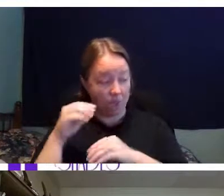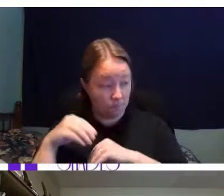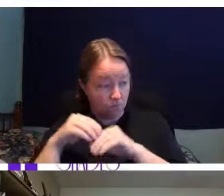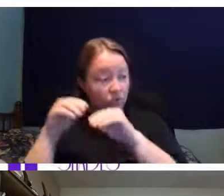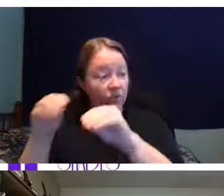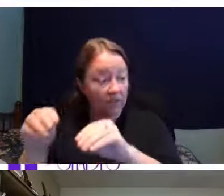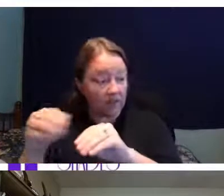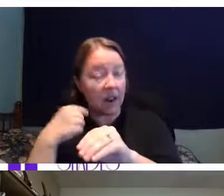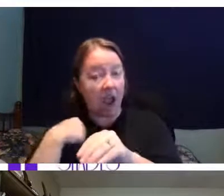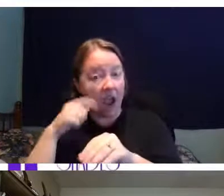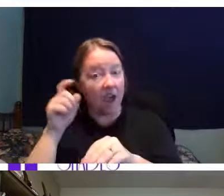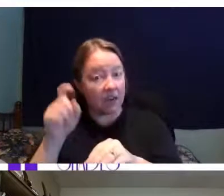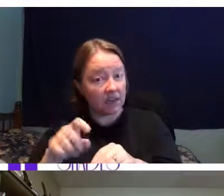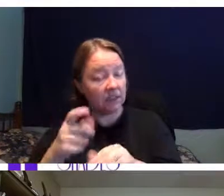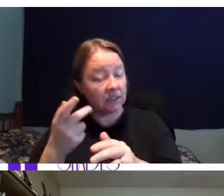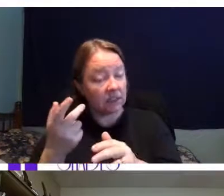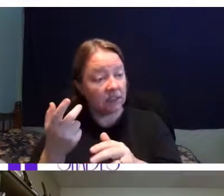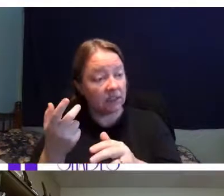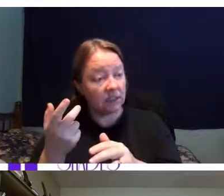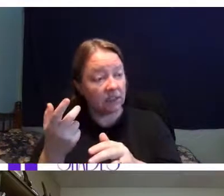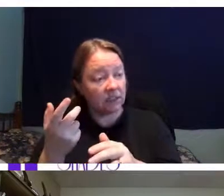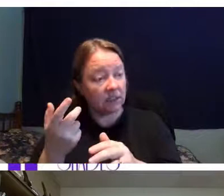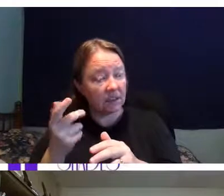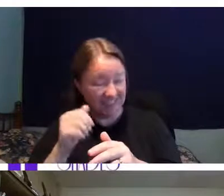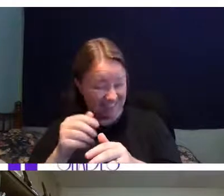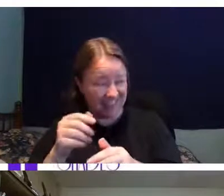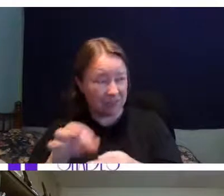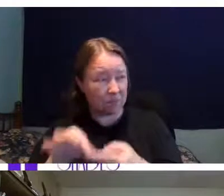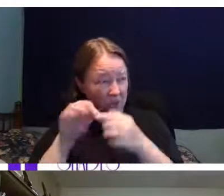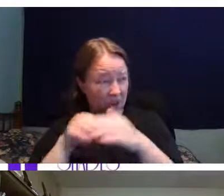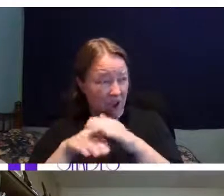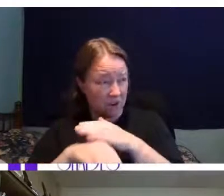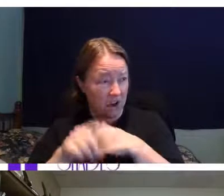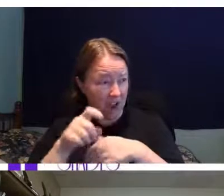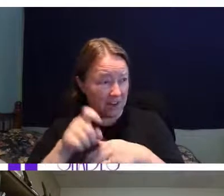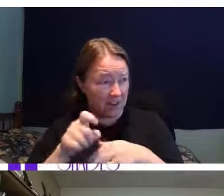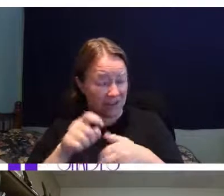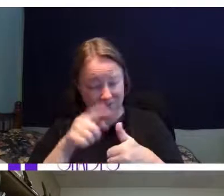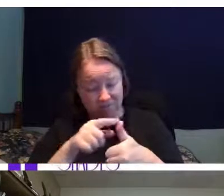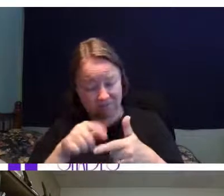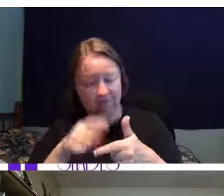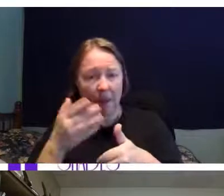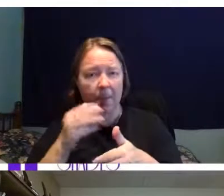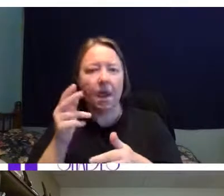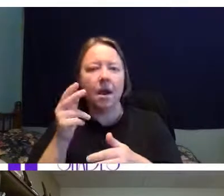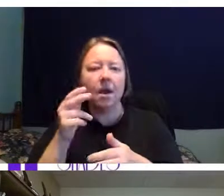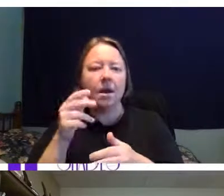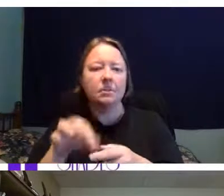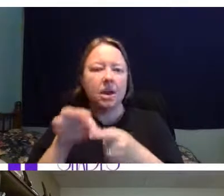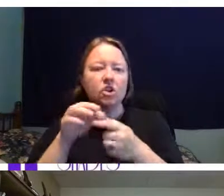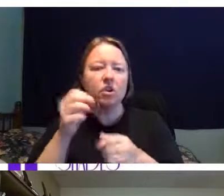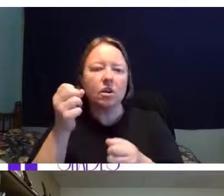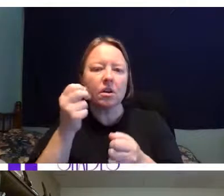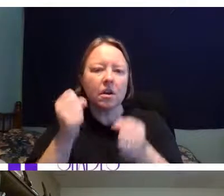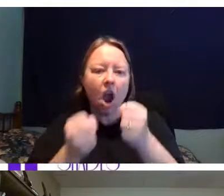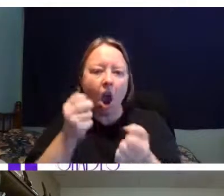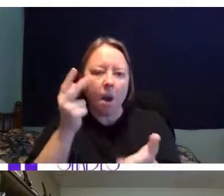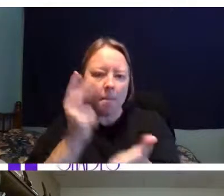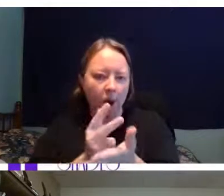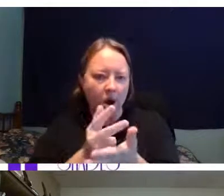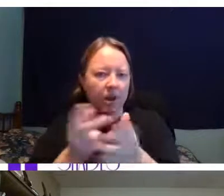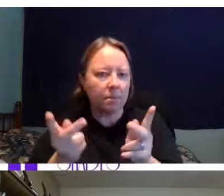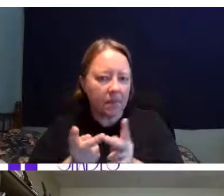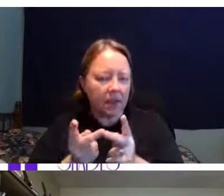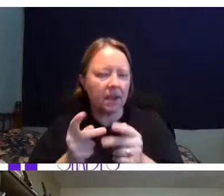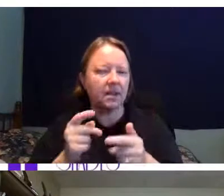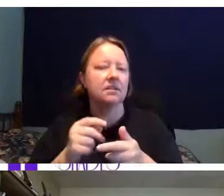I need, these accommodations. This is what I need, whether it's a parking spot, they need to be designated,